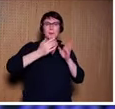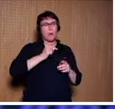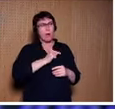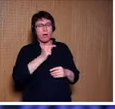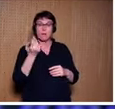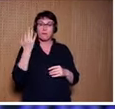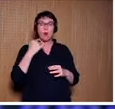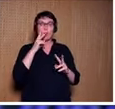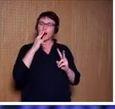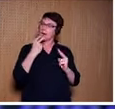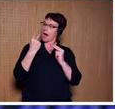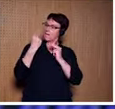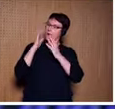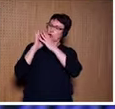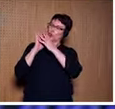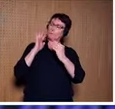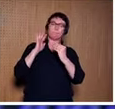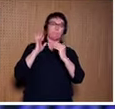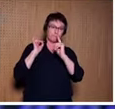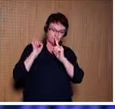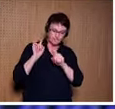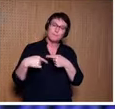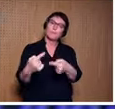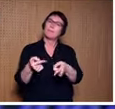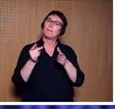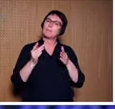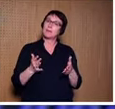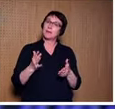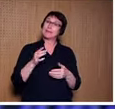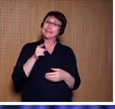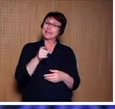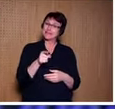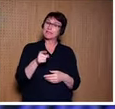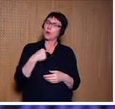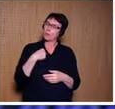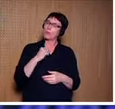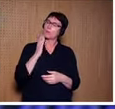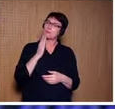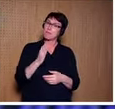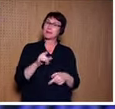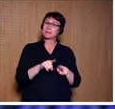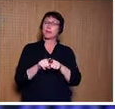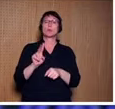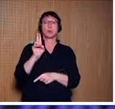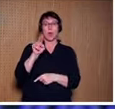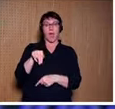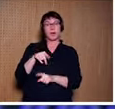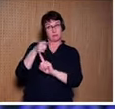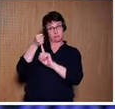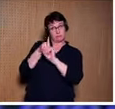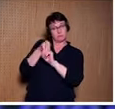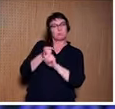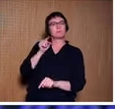be able to address this, including at the United Nations. And we need more research. We need